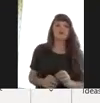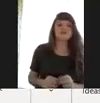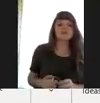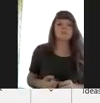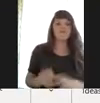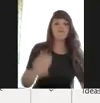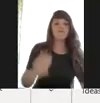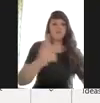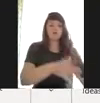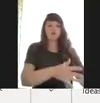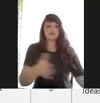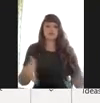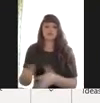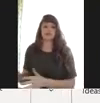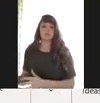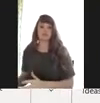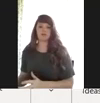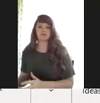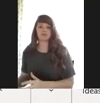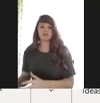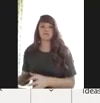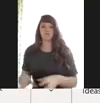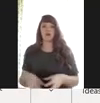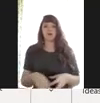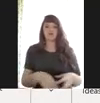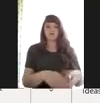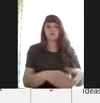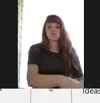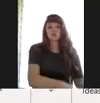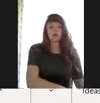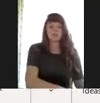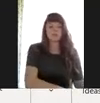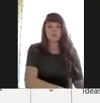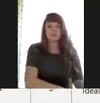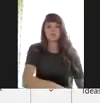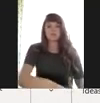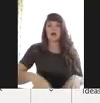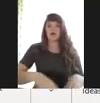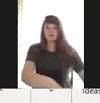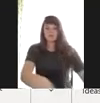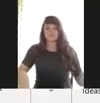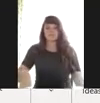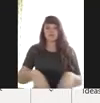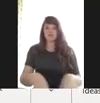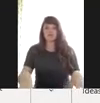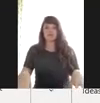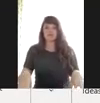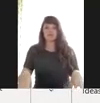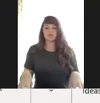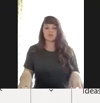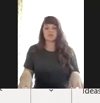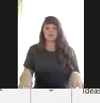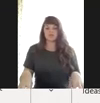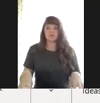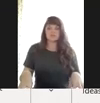Well, this is before Christ died on the cross. So for while we were still helpless. So while we were still,